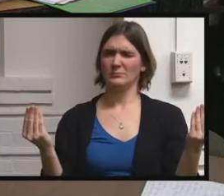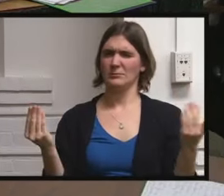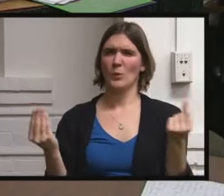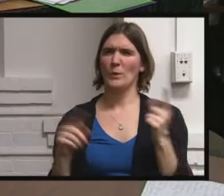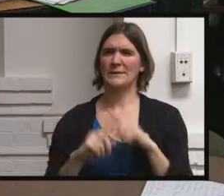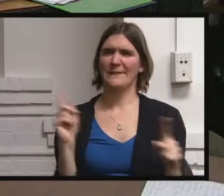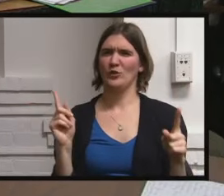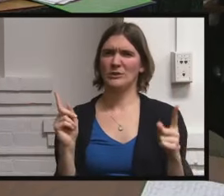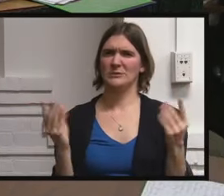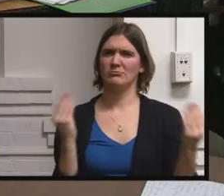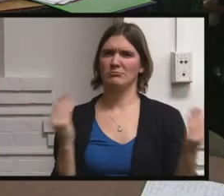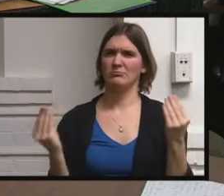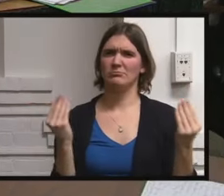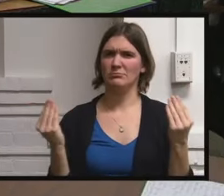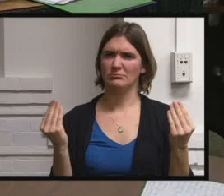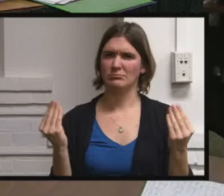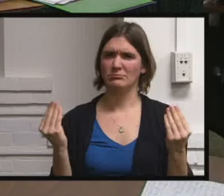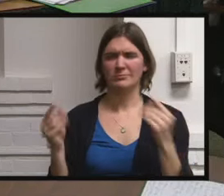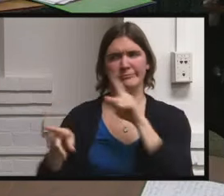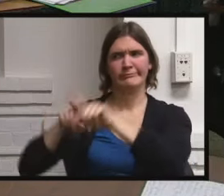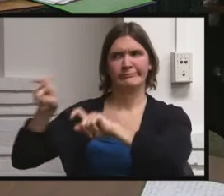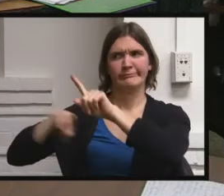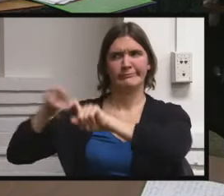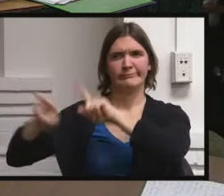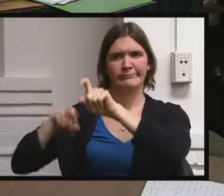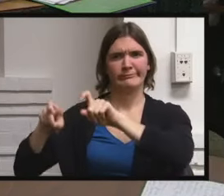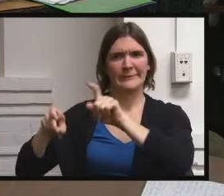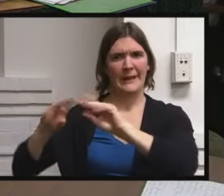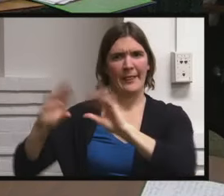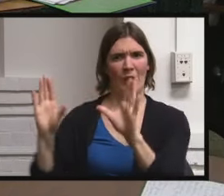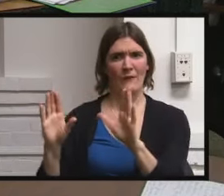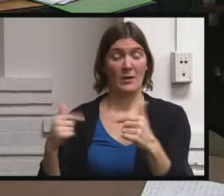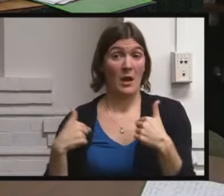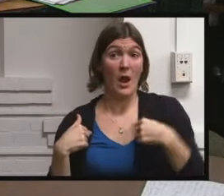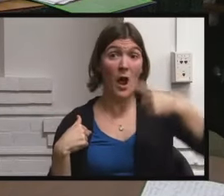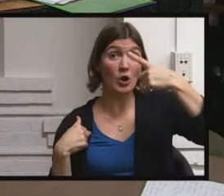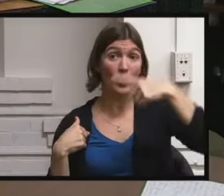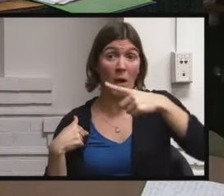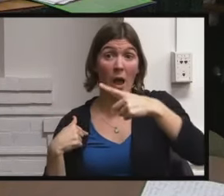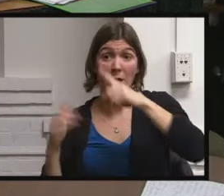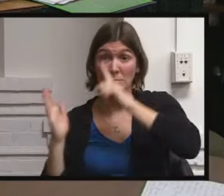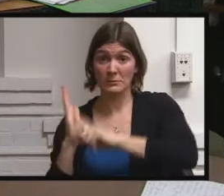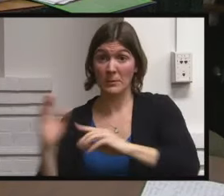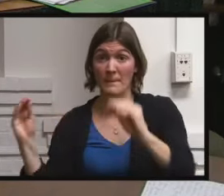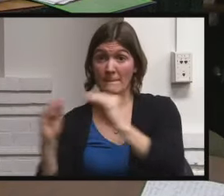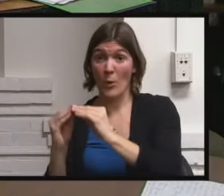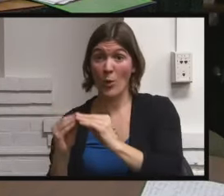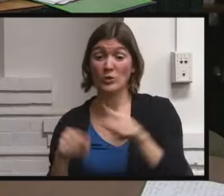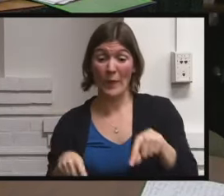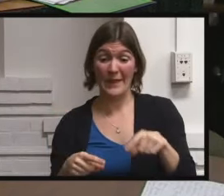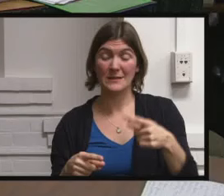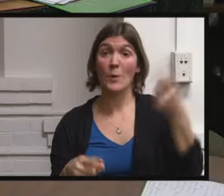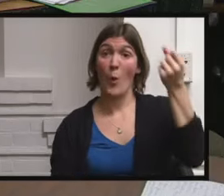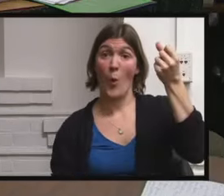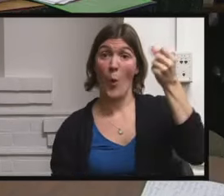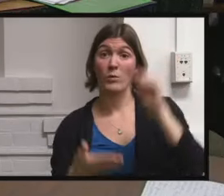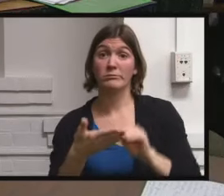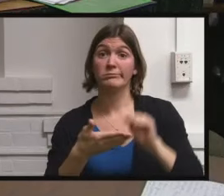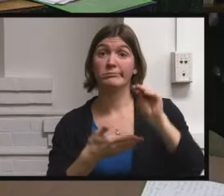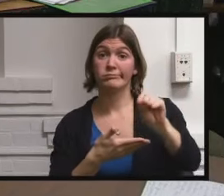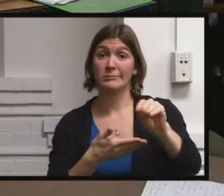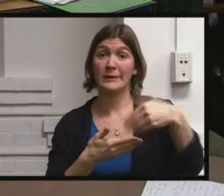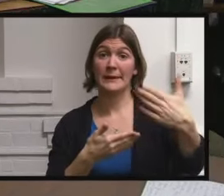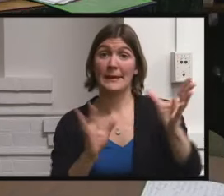budget. And you know, if the board would like, we can certainly pursue that, defer this matter and pursue that to come